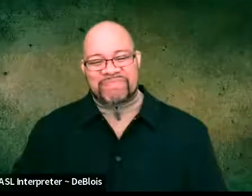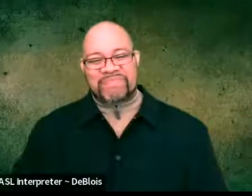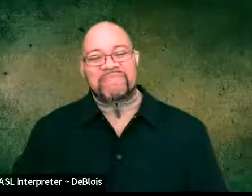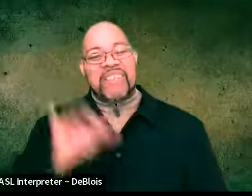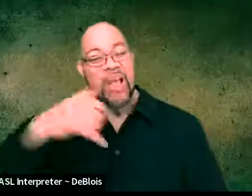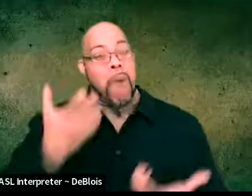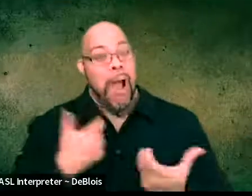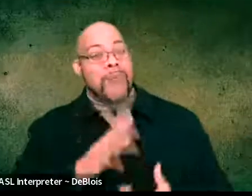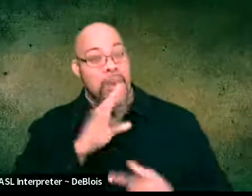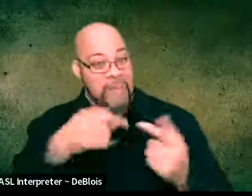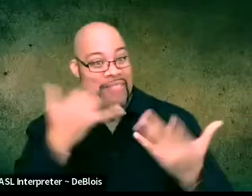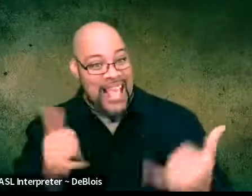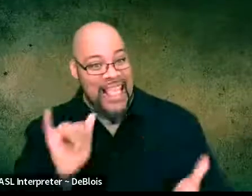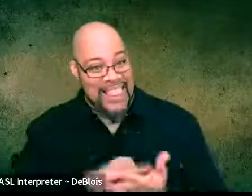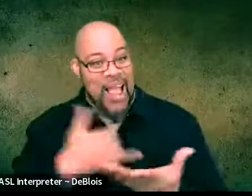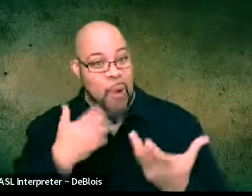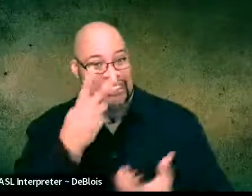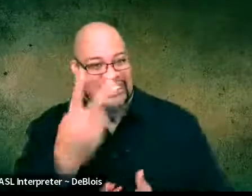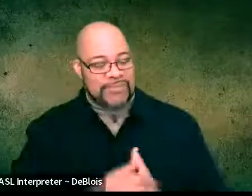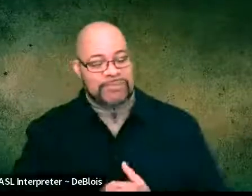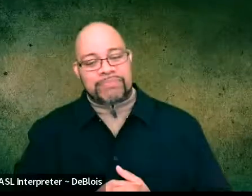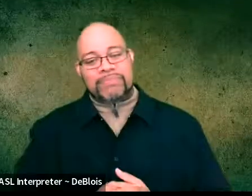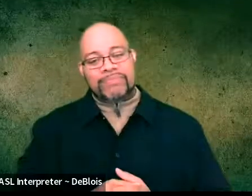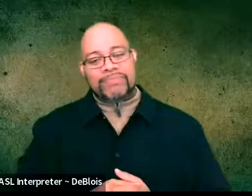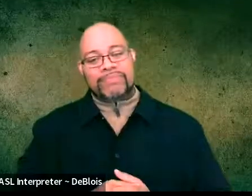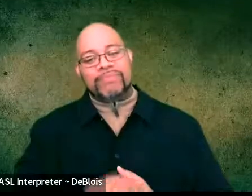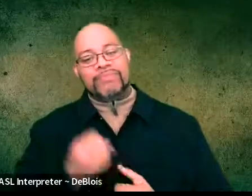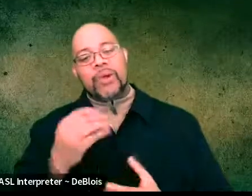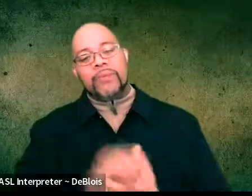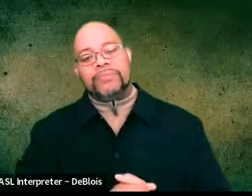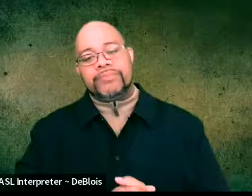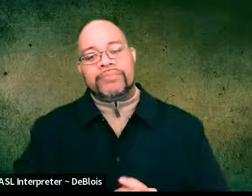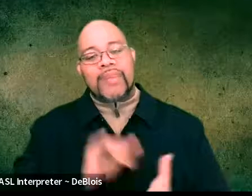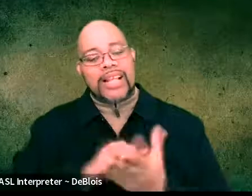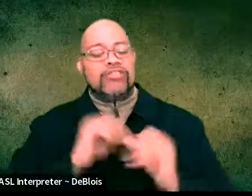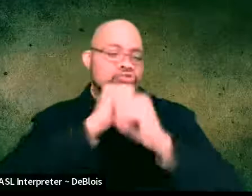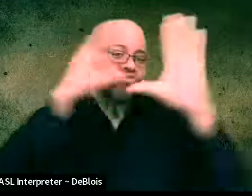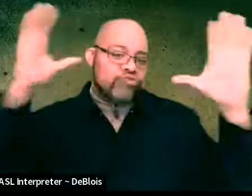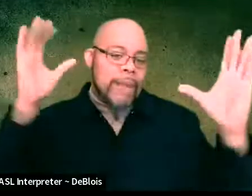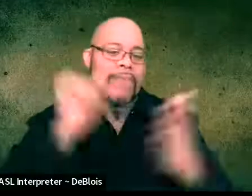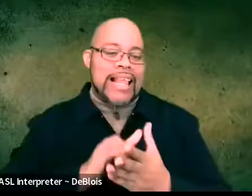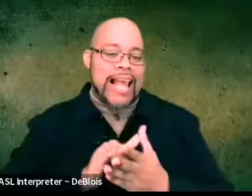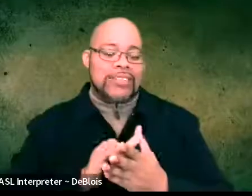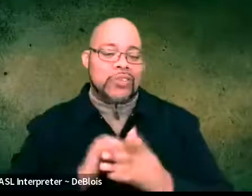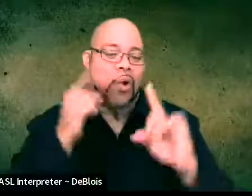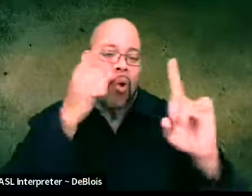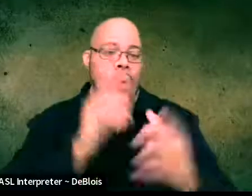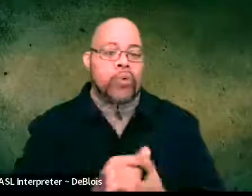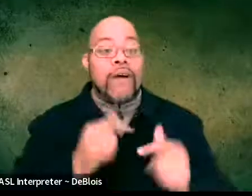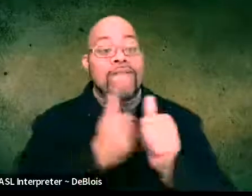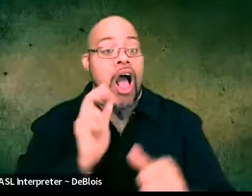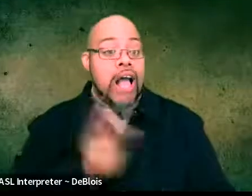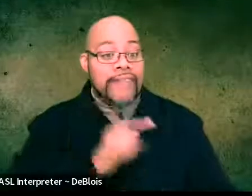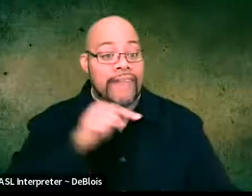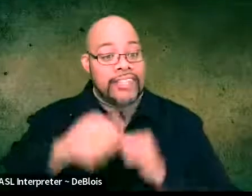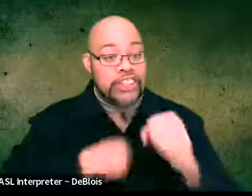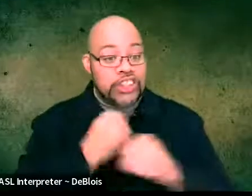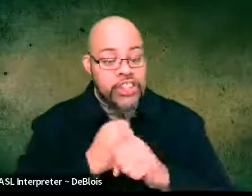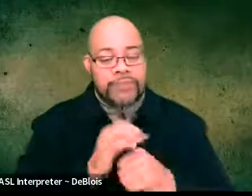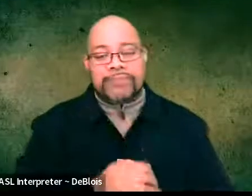That's what I'm talking about, So that's the dream, that's the vision. So yeah, follow us this